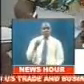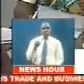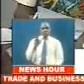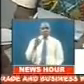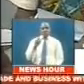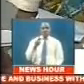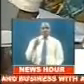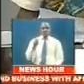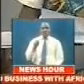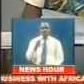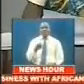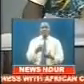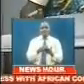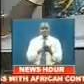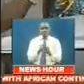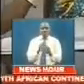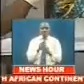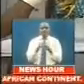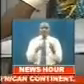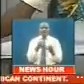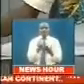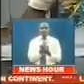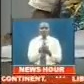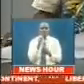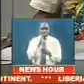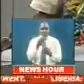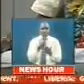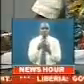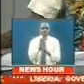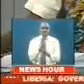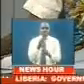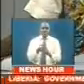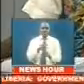the proposed discussions with the International Monetary Fund about a bailout.